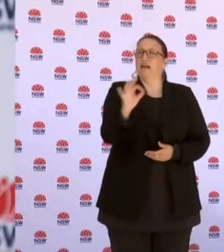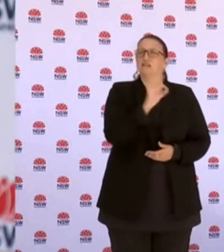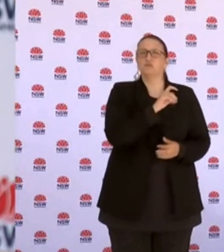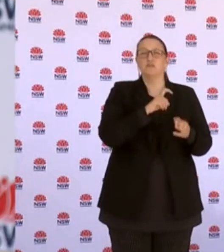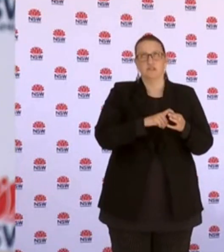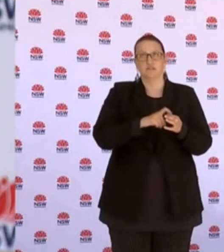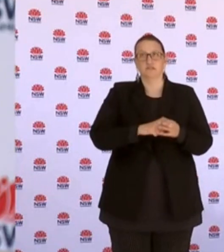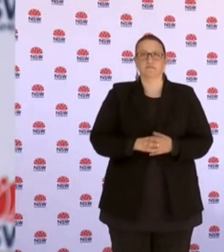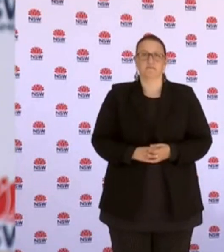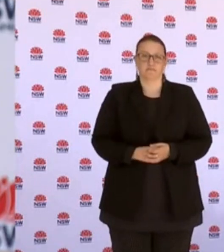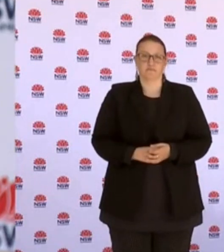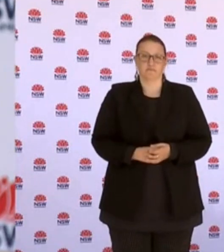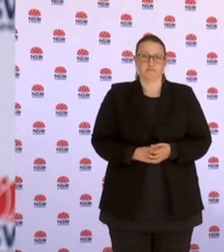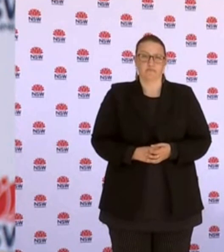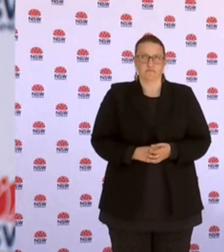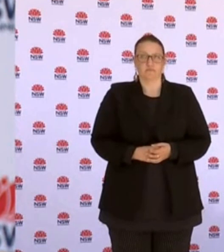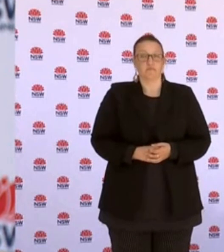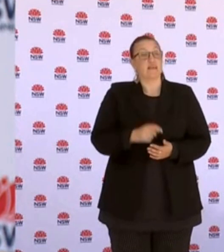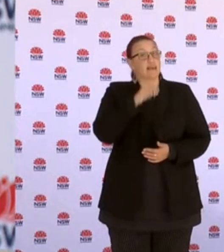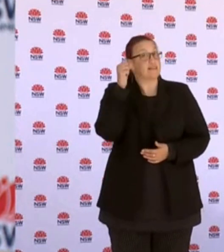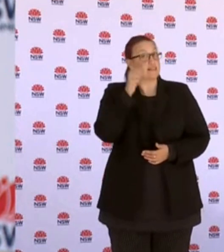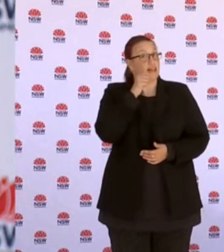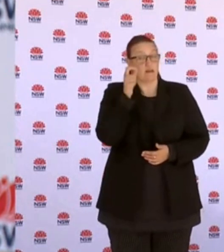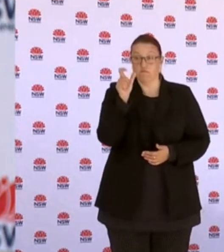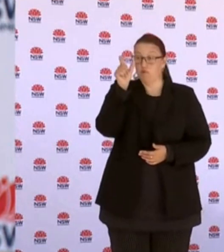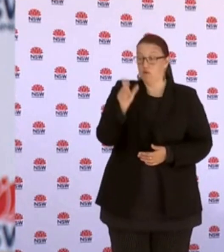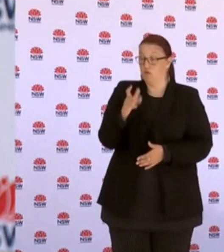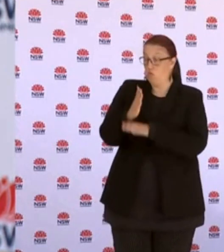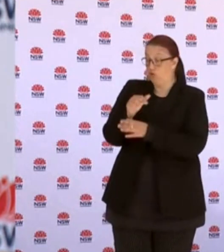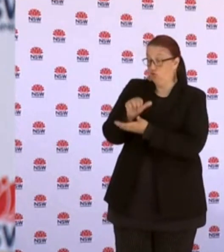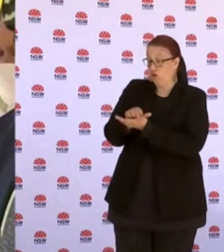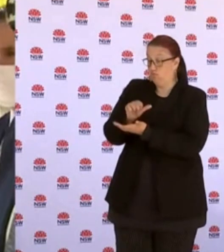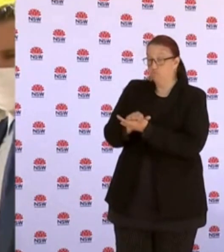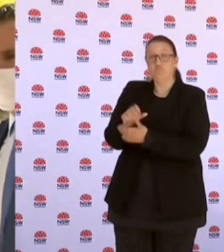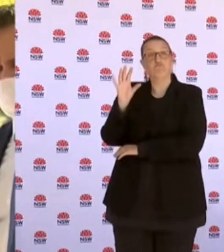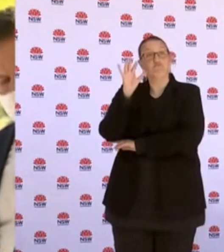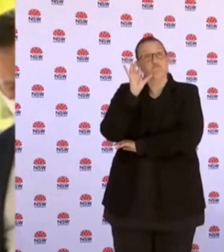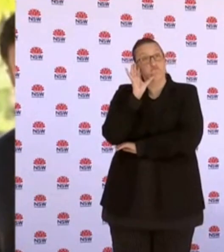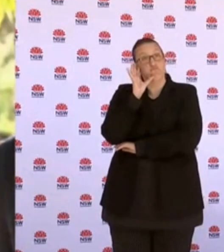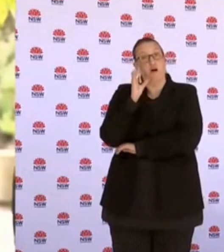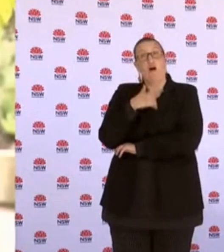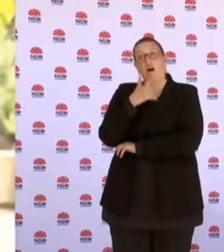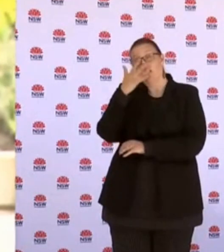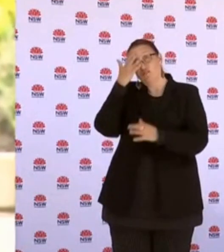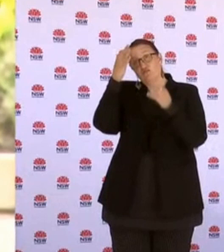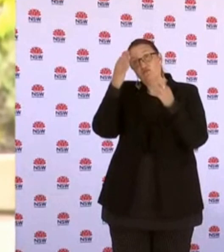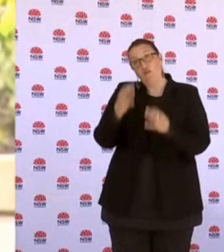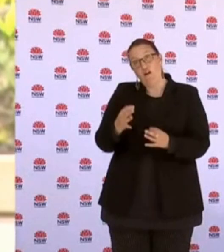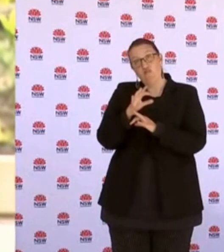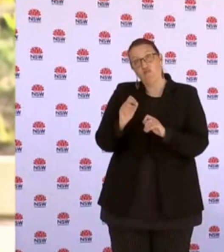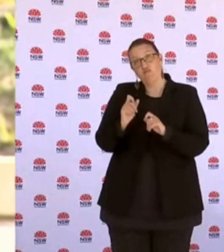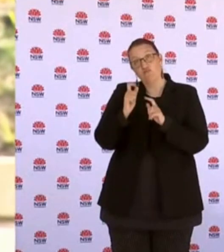thought, I can voluntarily decide not to go to work and I can get $600 a week if I've lost 20 hours of work a week from the federal